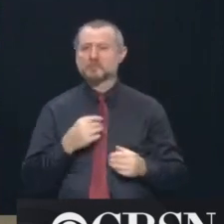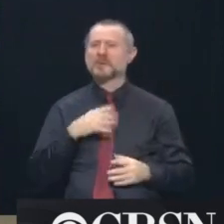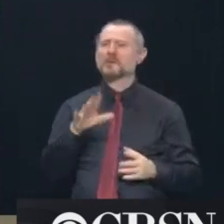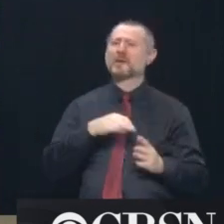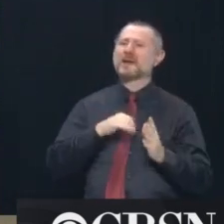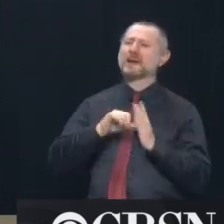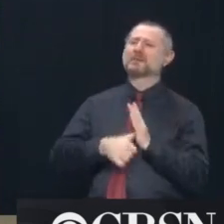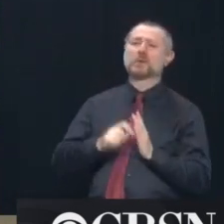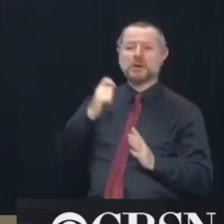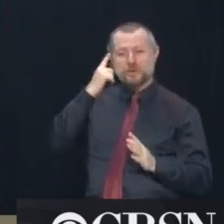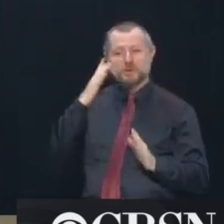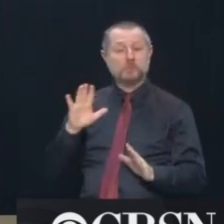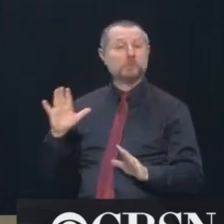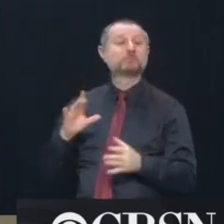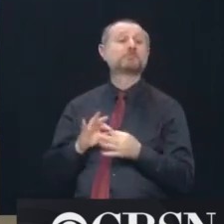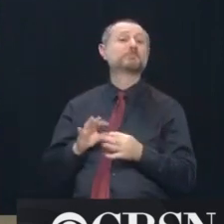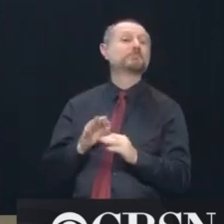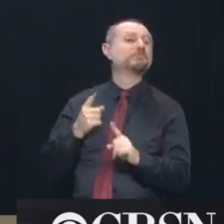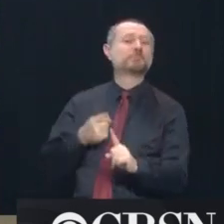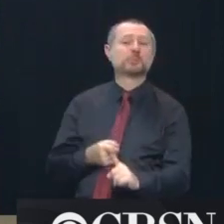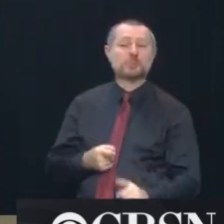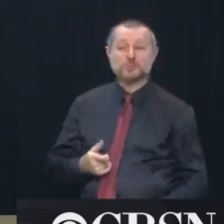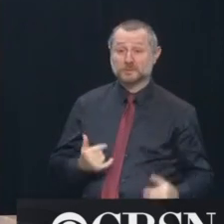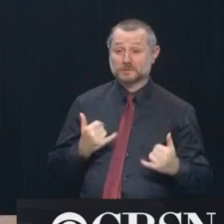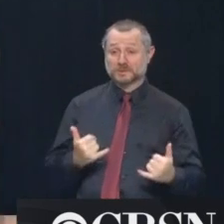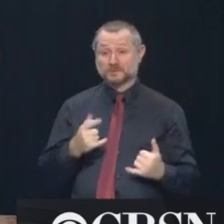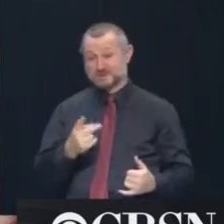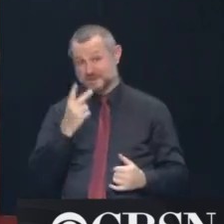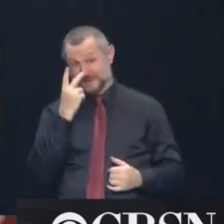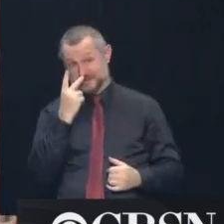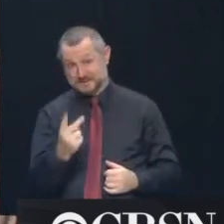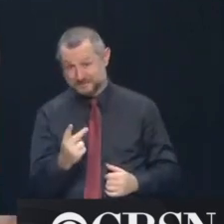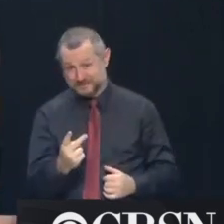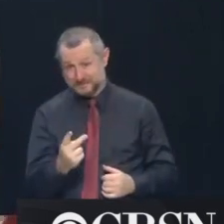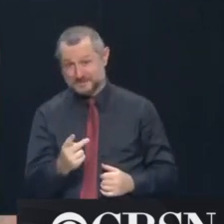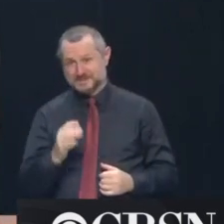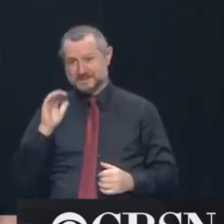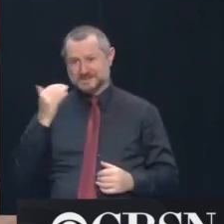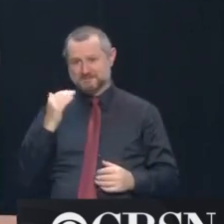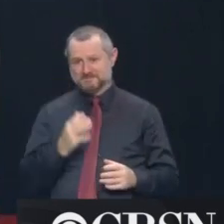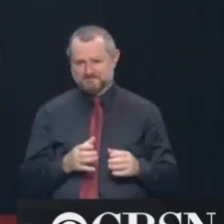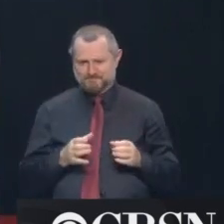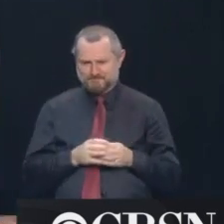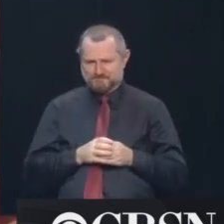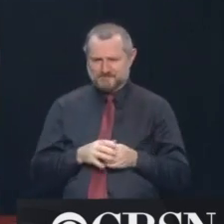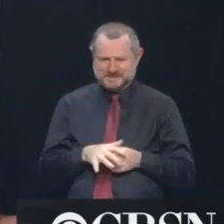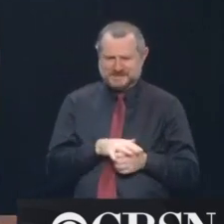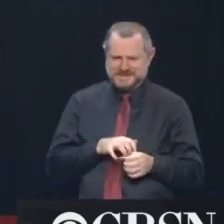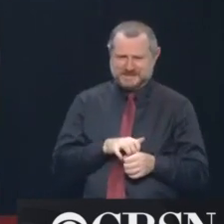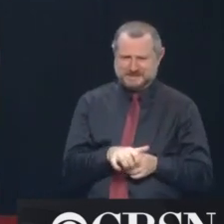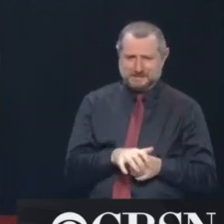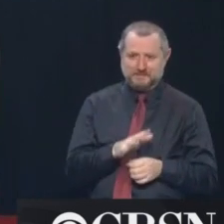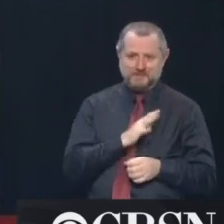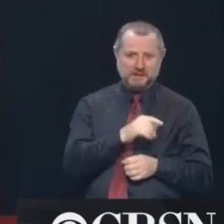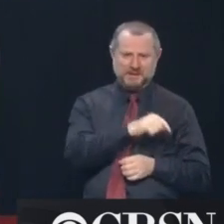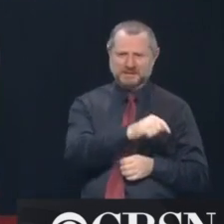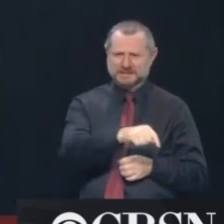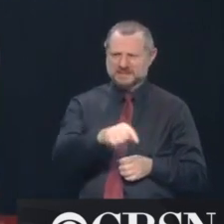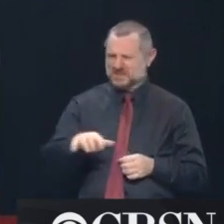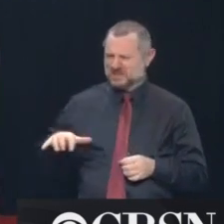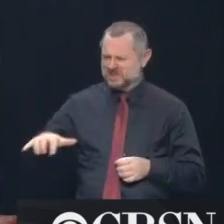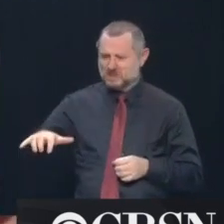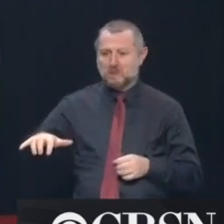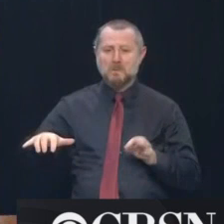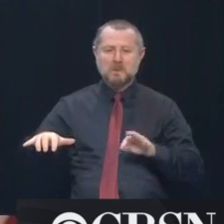is that at this point, what you see is more concentrated areas within the zip codes, and of course, we're watching the city as a whole.